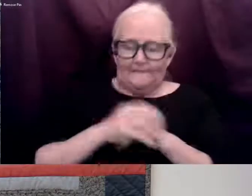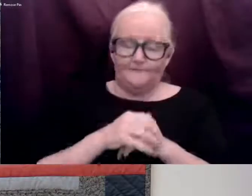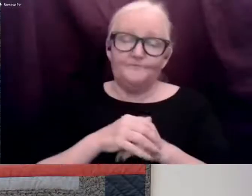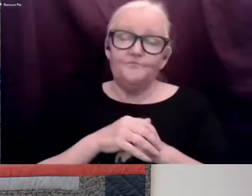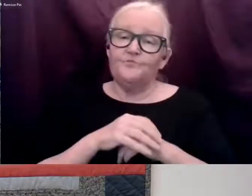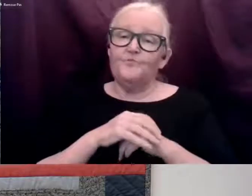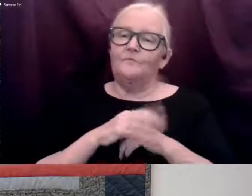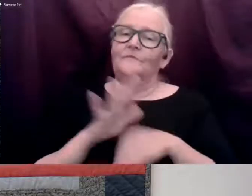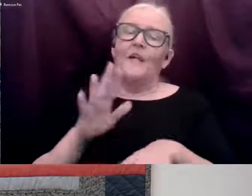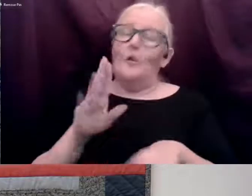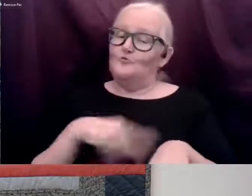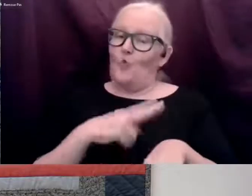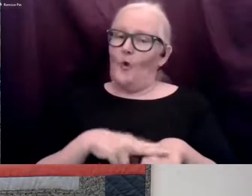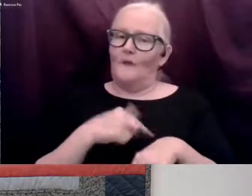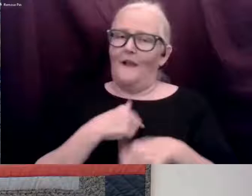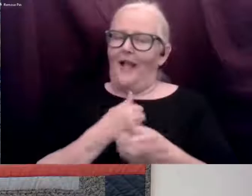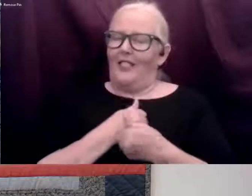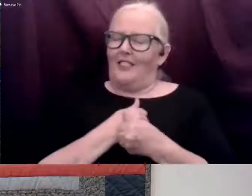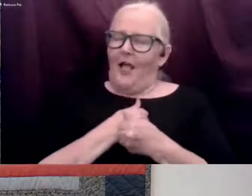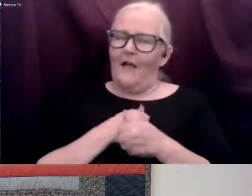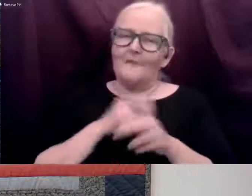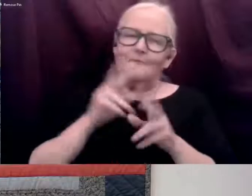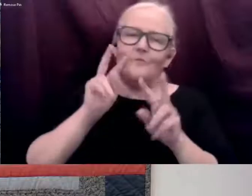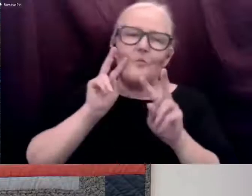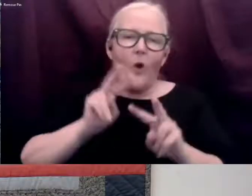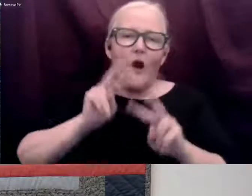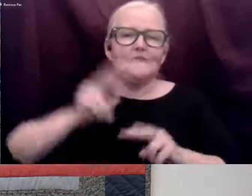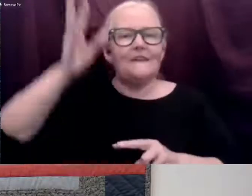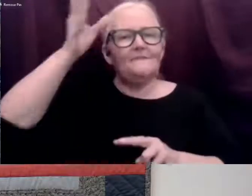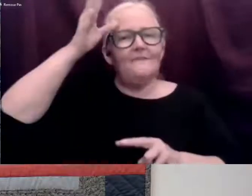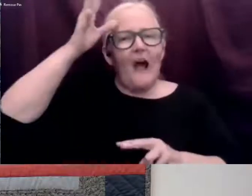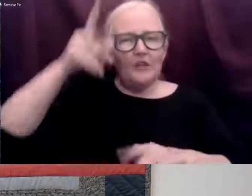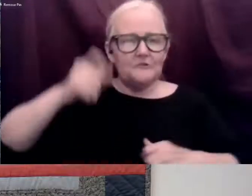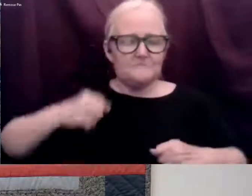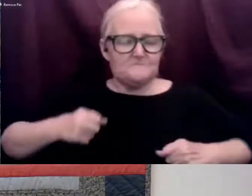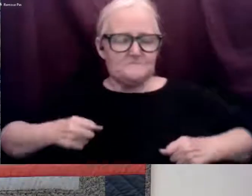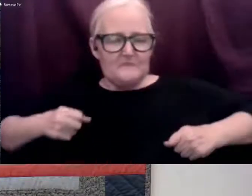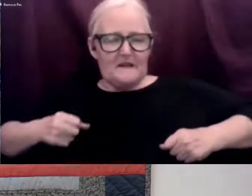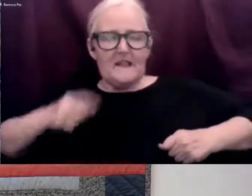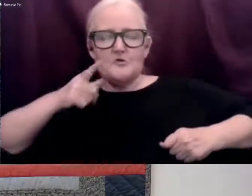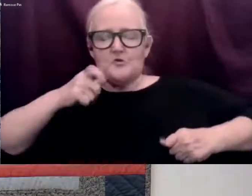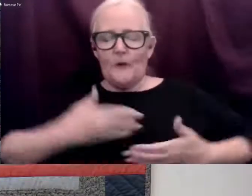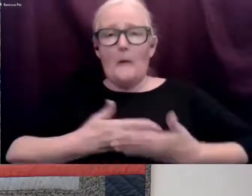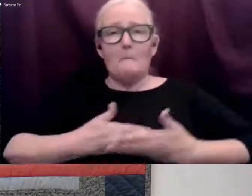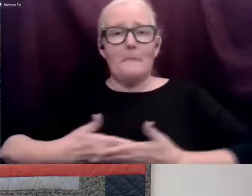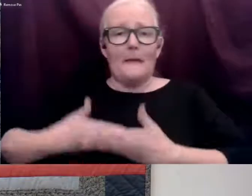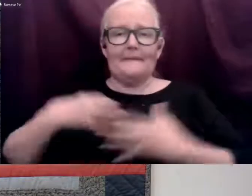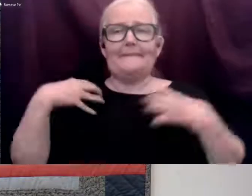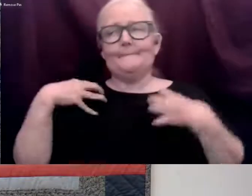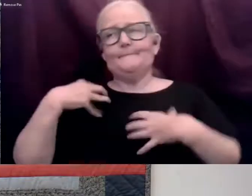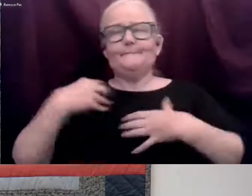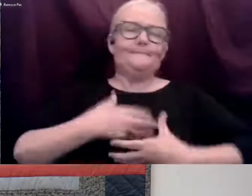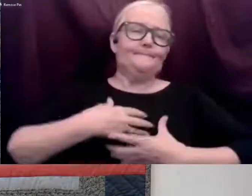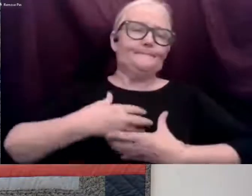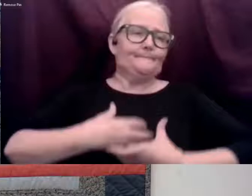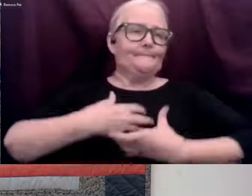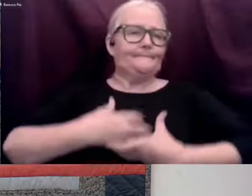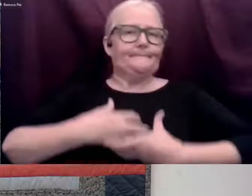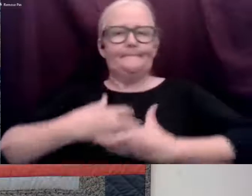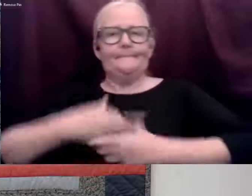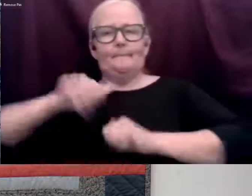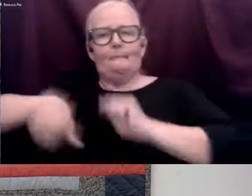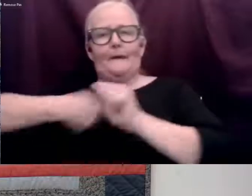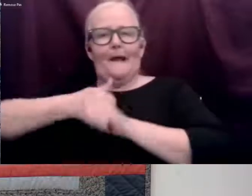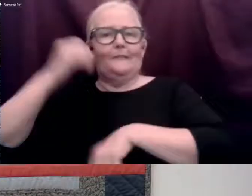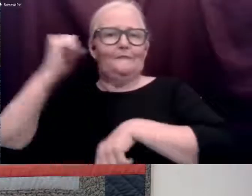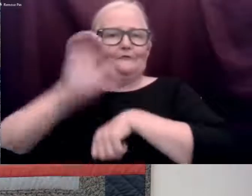gentle fathers who bounce their babies in backpacks at the rear of the sanctuary. But today, I am annoyed